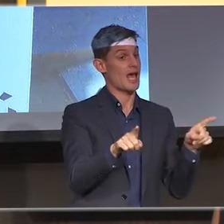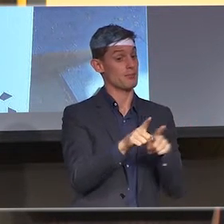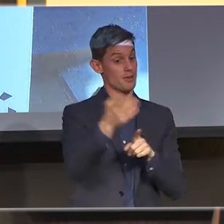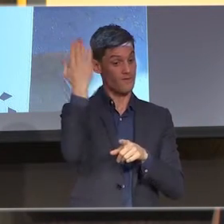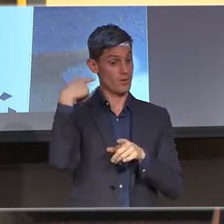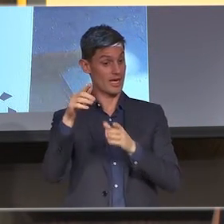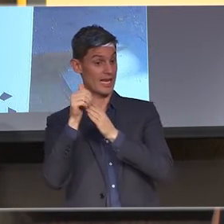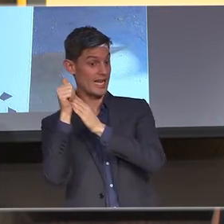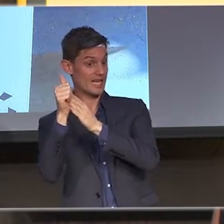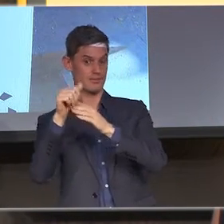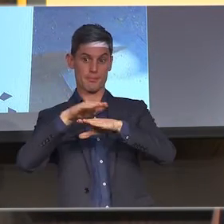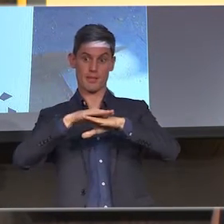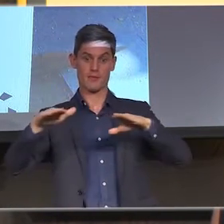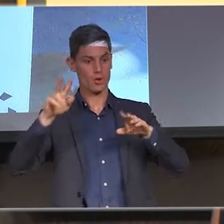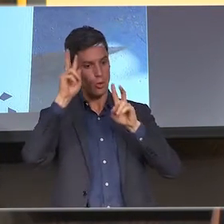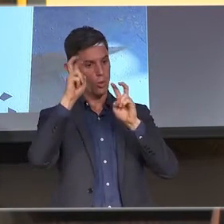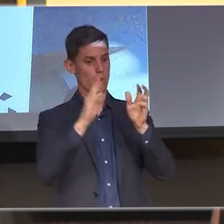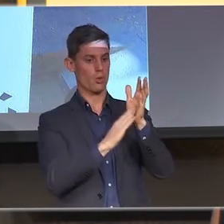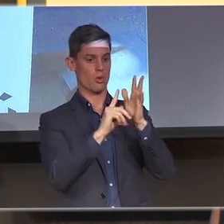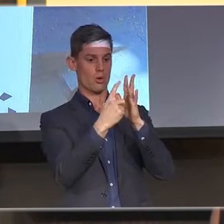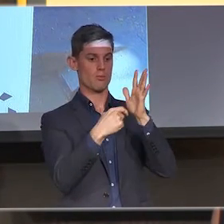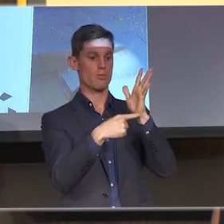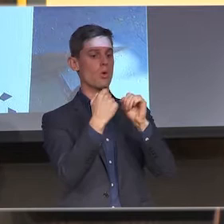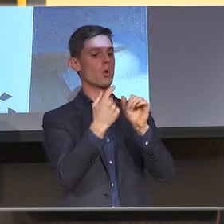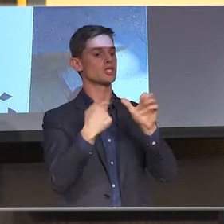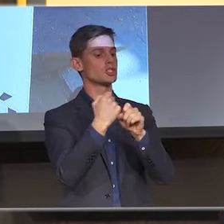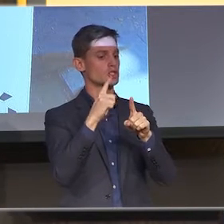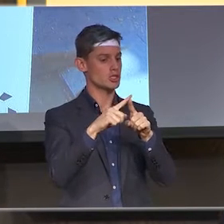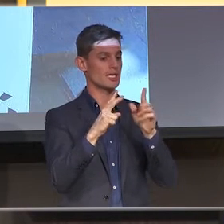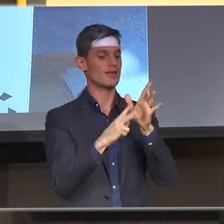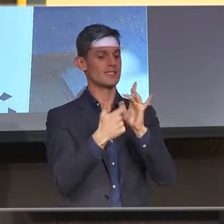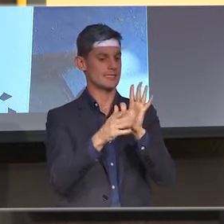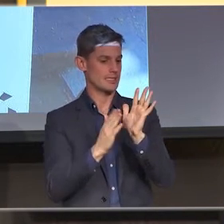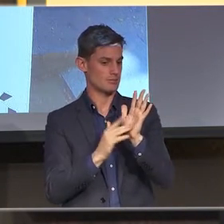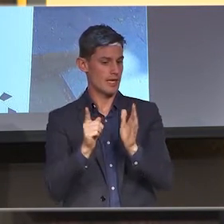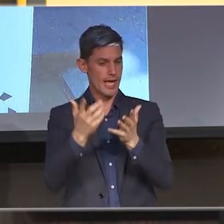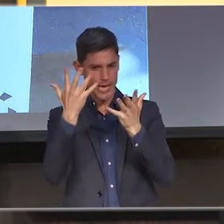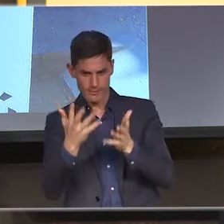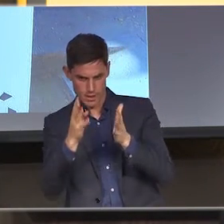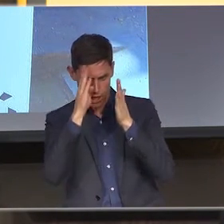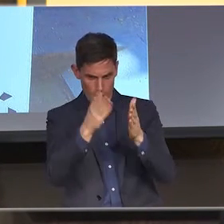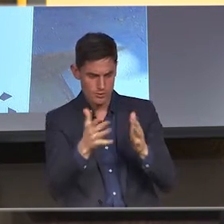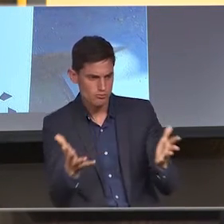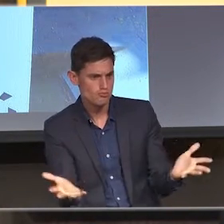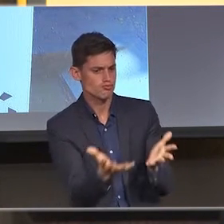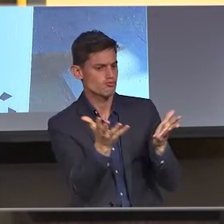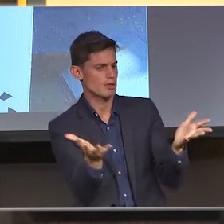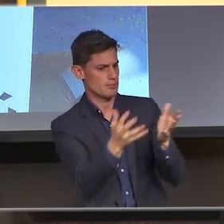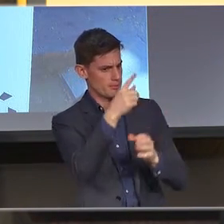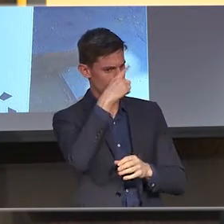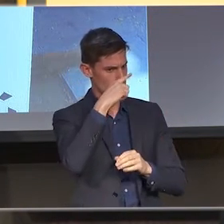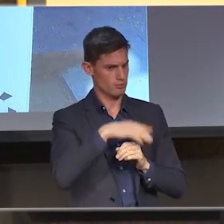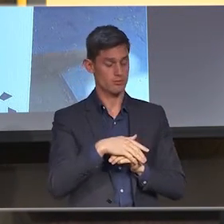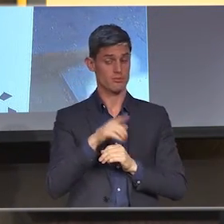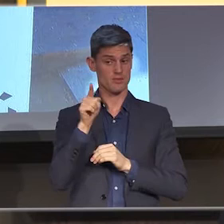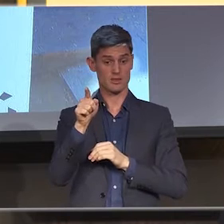for Mortgage Victims, always having the rights of poor families as her motivation in politics. Barcelona en Comú,